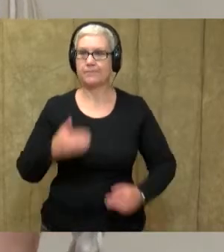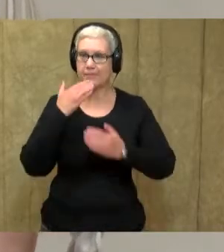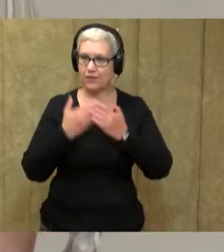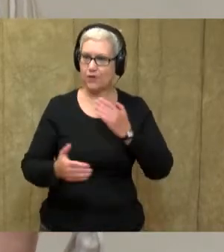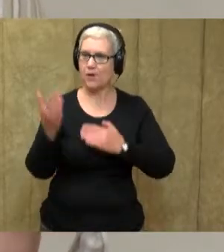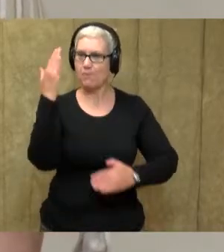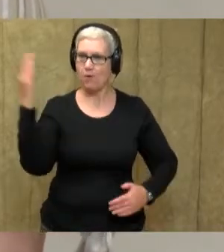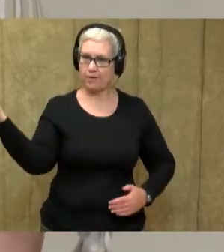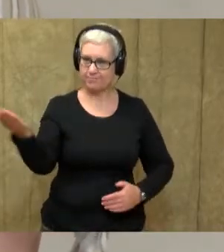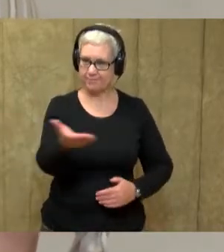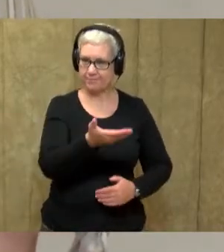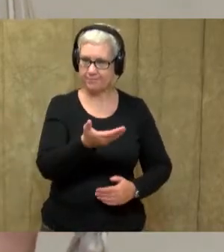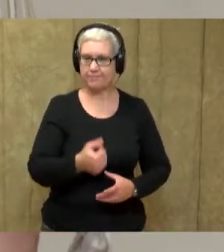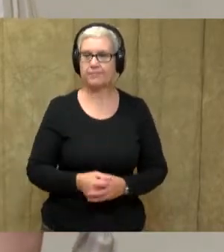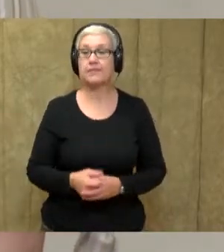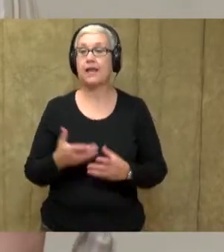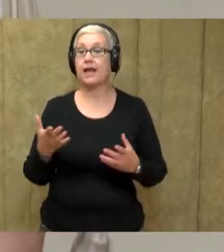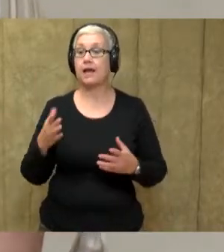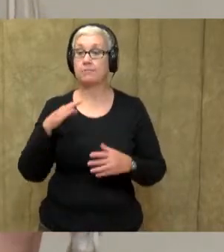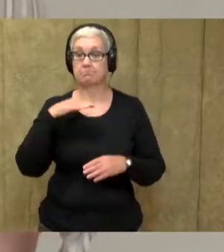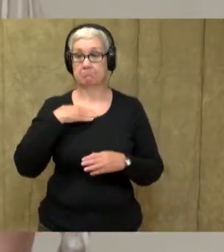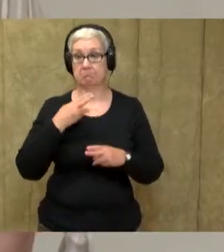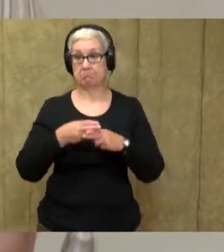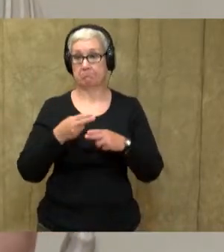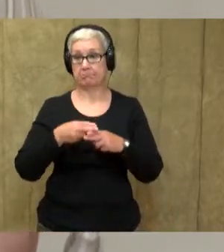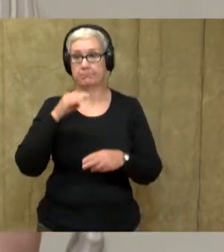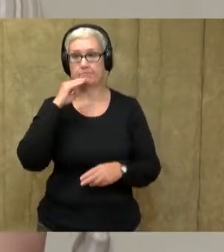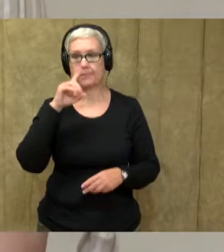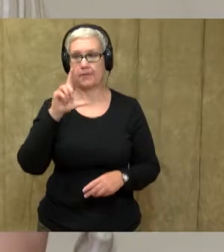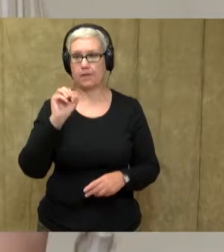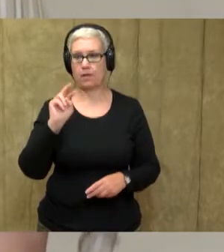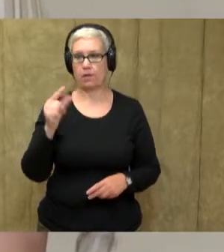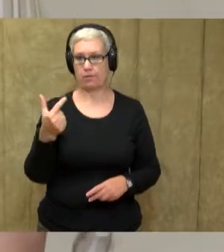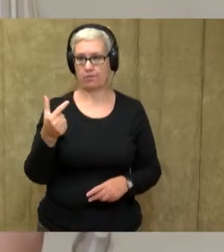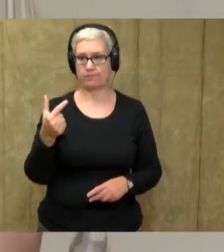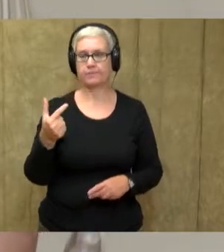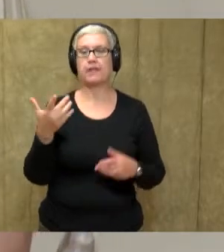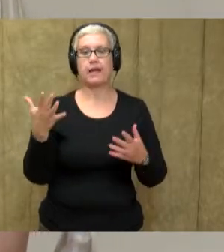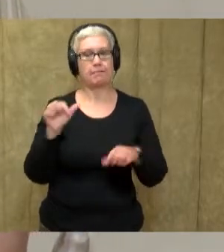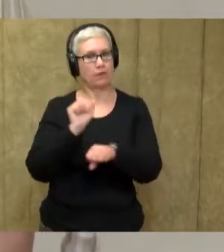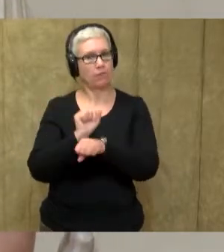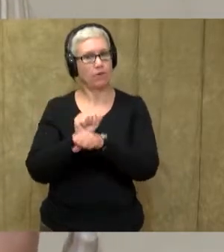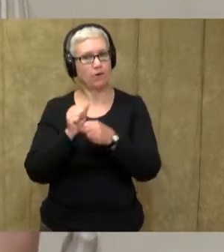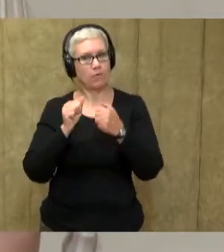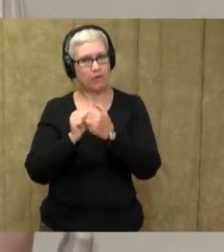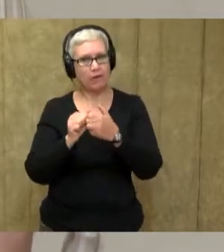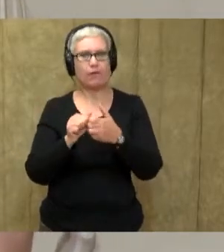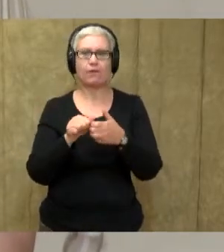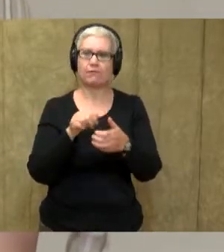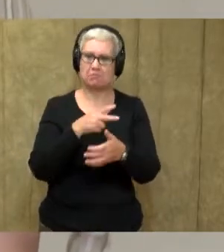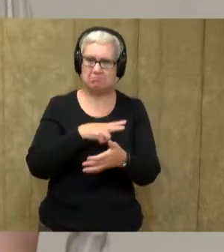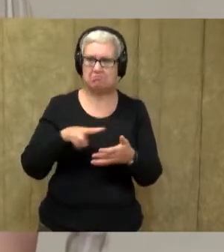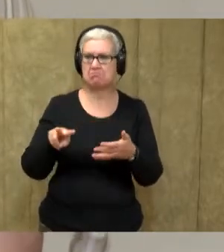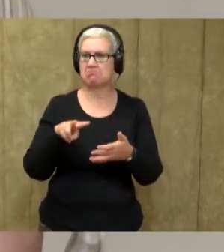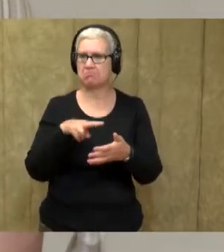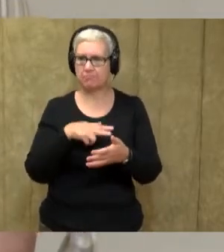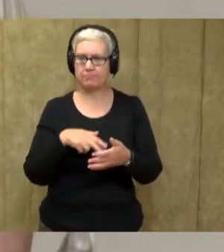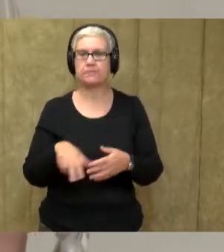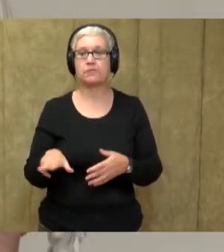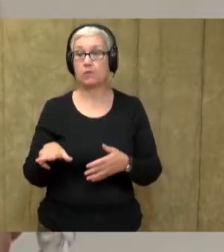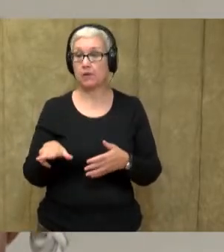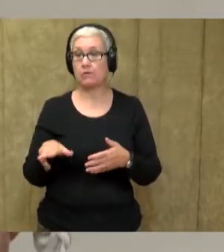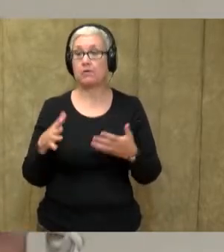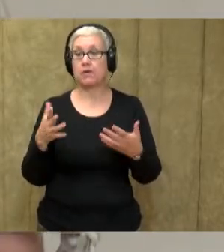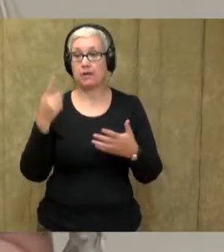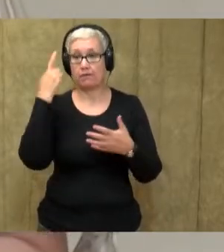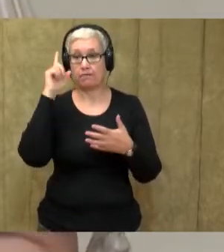Good morning, everyone. I am Miss Long, and I've been working with you over the past few weeks on ninth grade English Language Arts. And so we're just going to